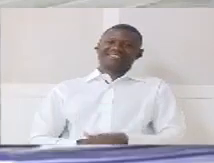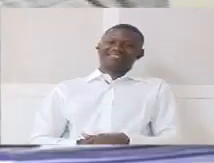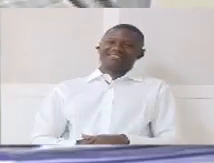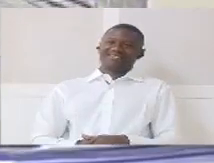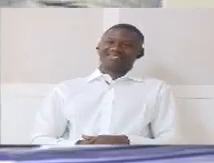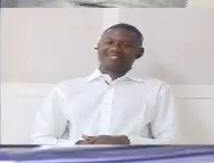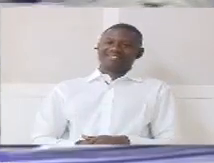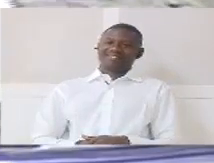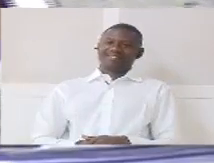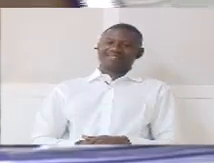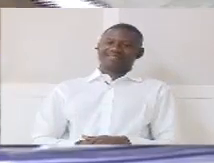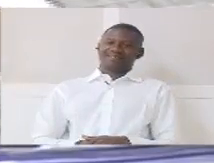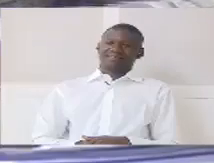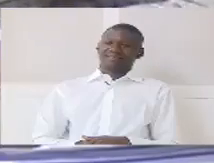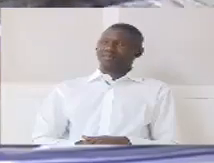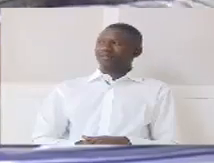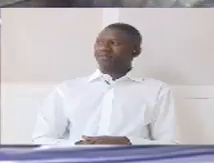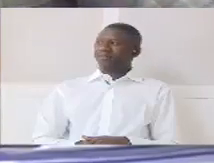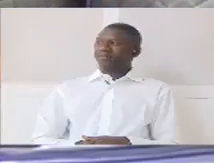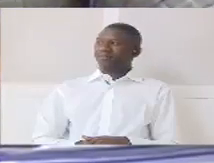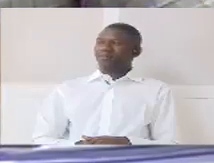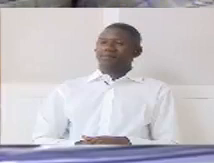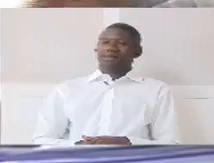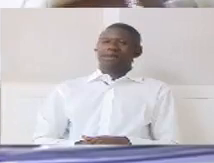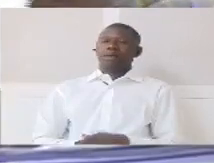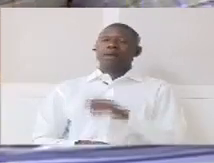Mr. Witness, you gave a signed statement.